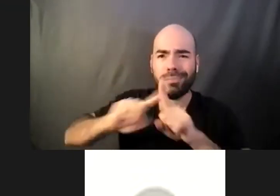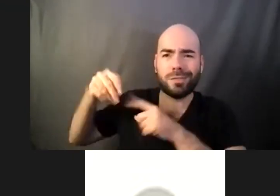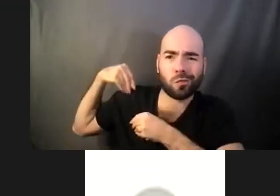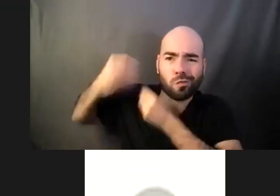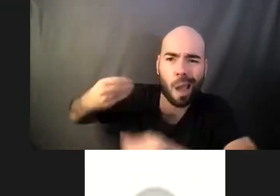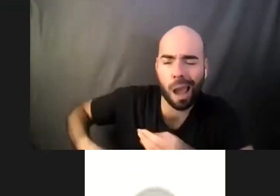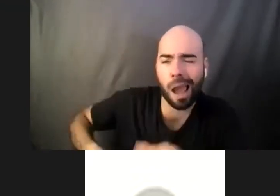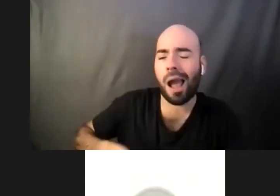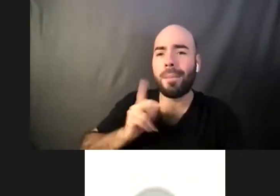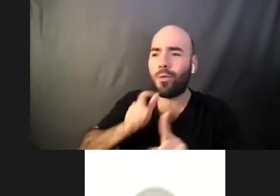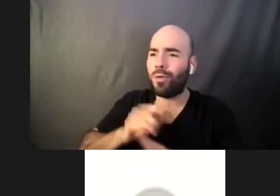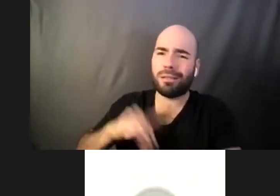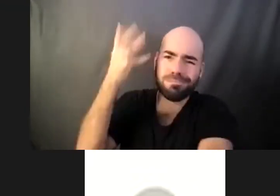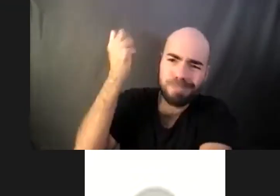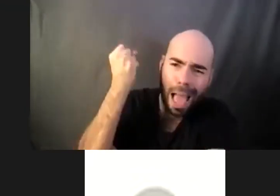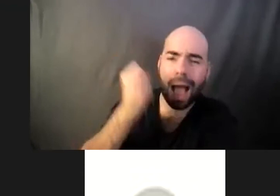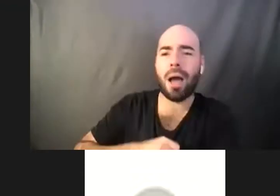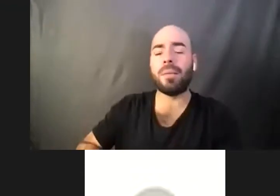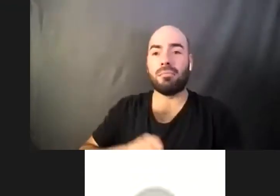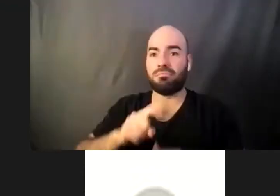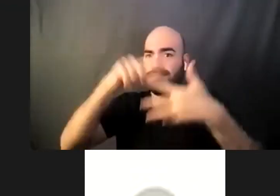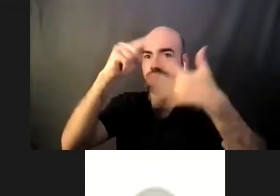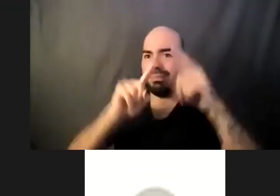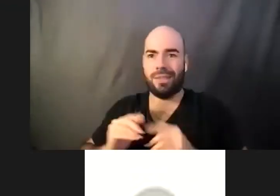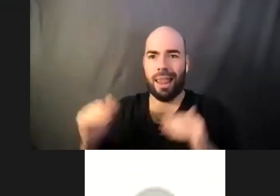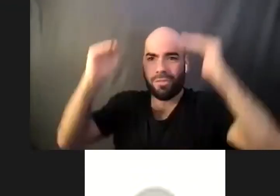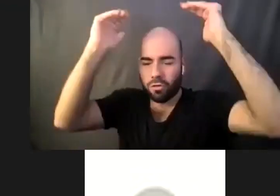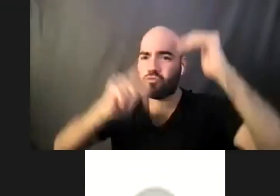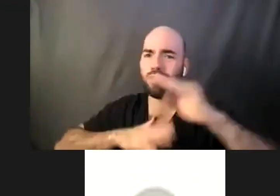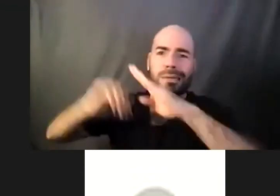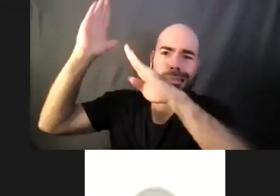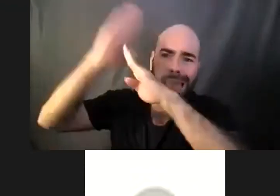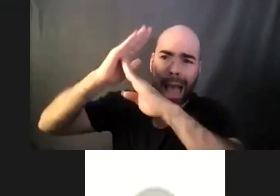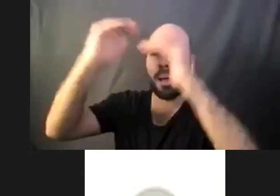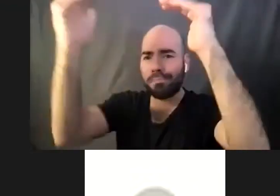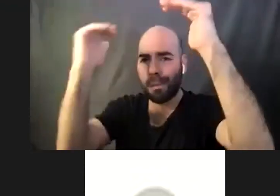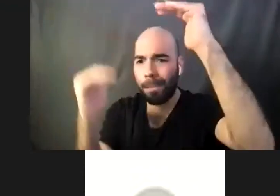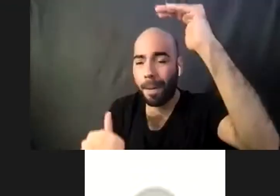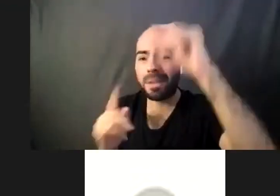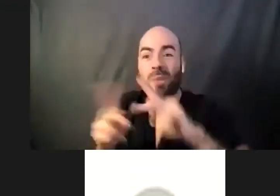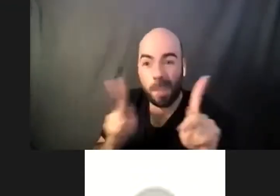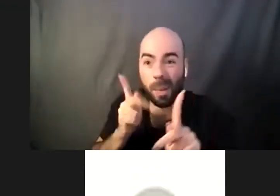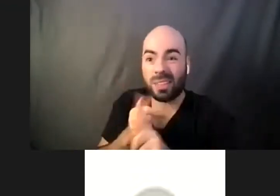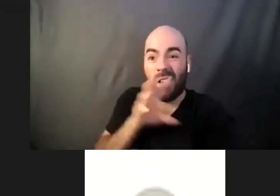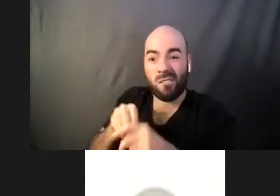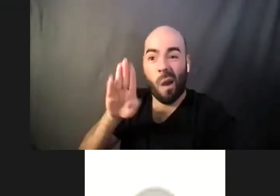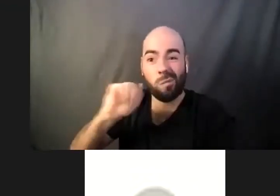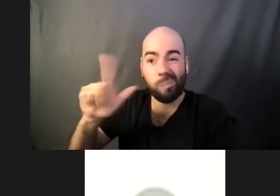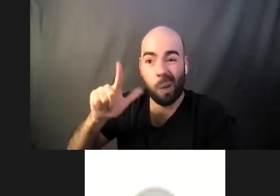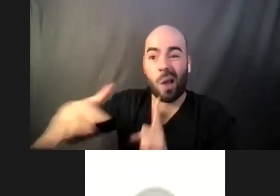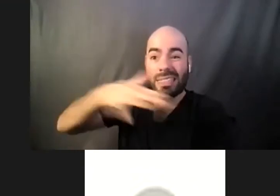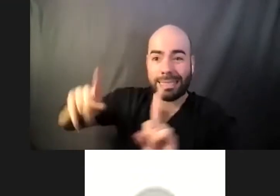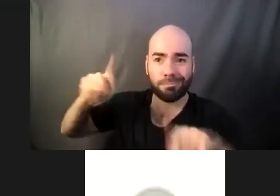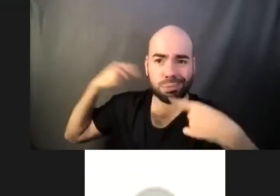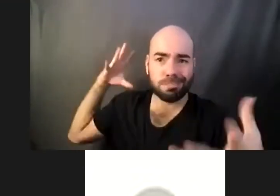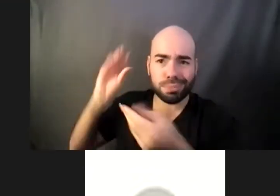icon legends, yes, the statements, the stars, they all showed up. Yeah. And when I tell you after the movie played, before it played, when my name came